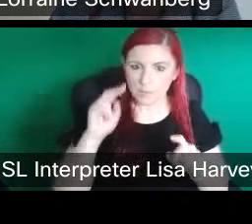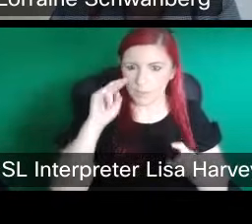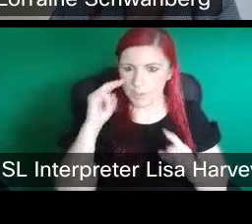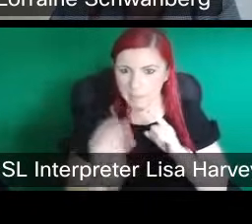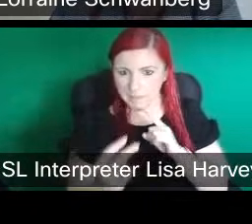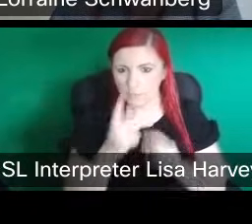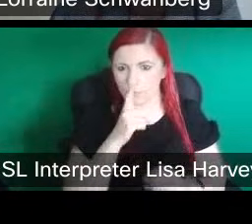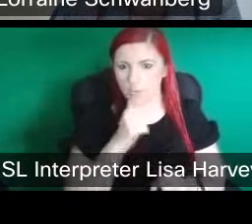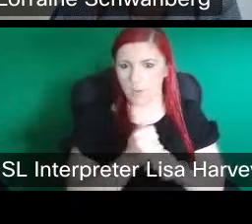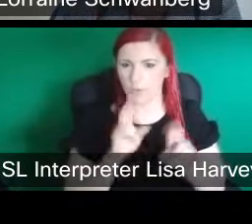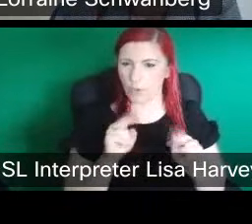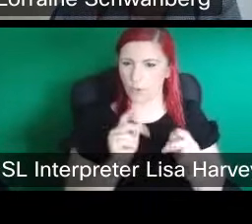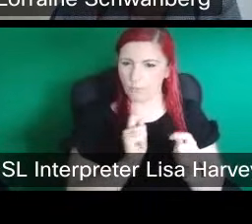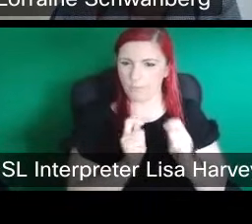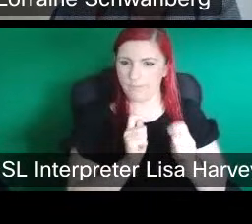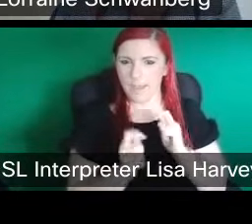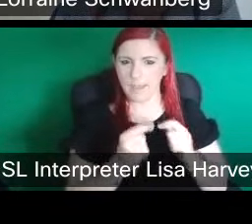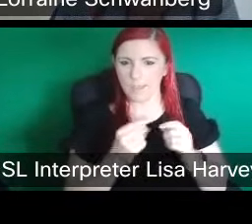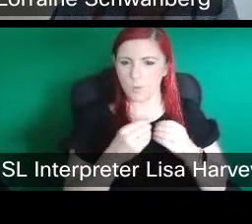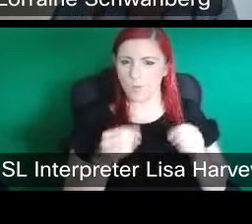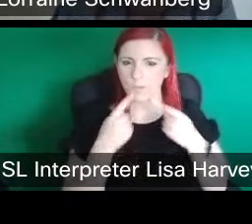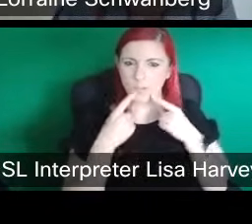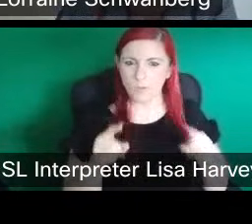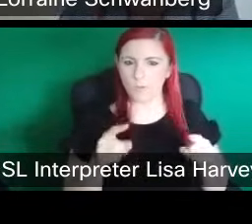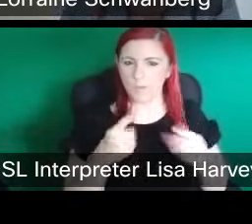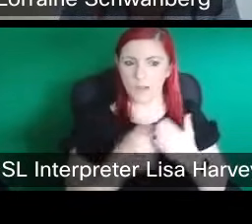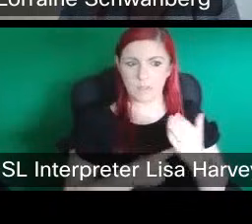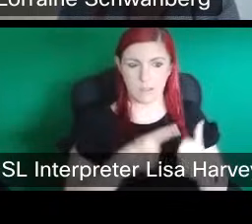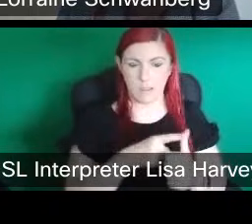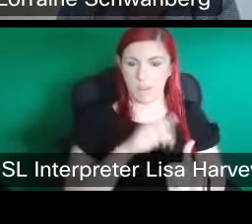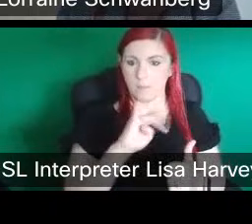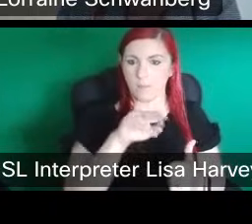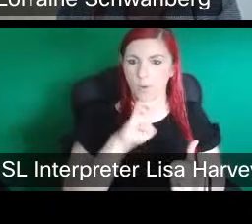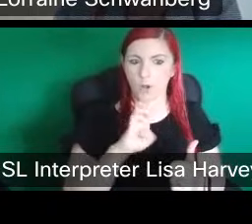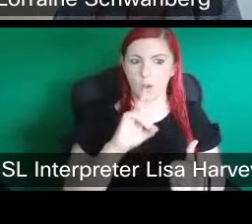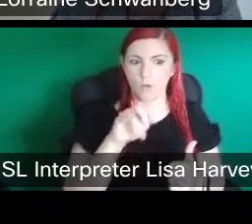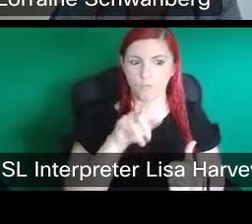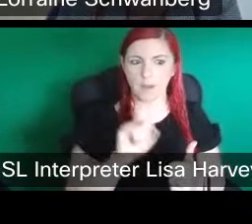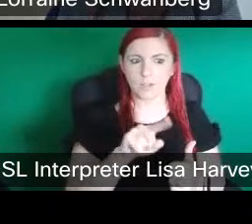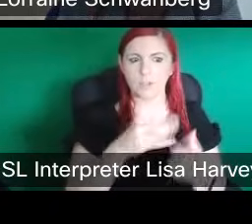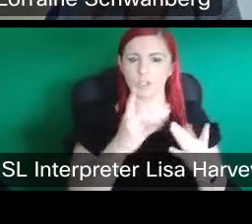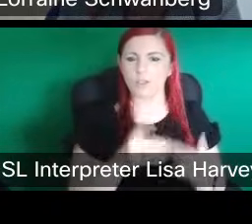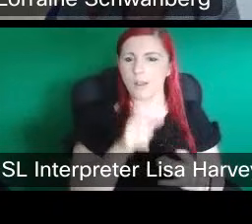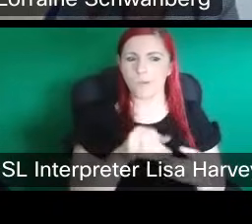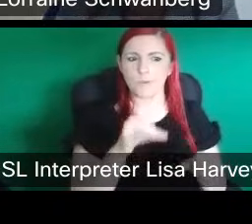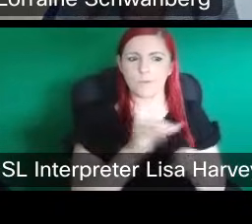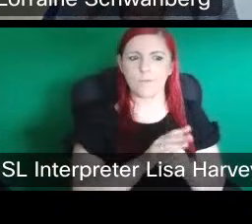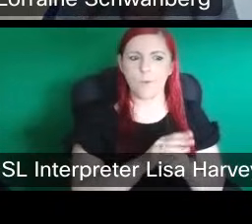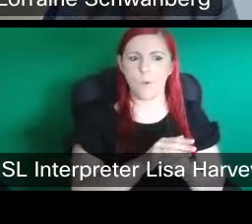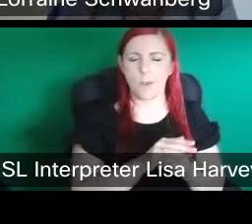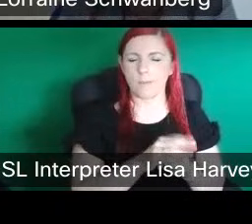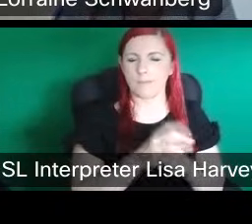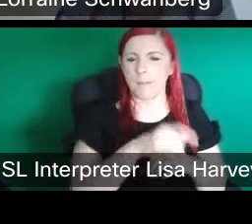disclosure policy by Bernie O'Reilly. Bernie is the chair of the Irish group Patients for Patient Safety